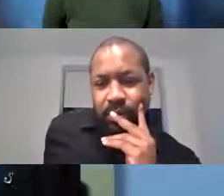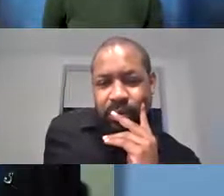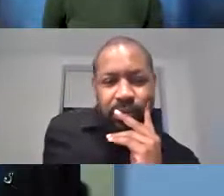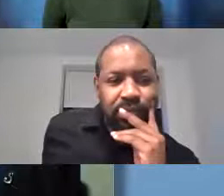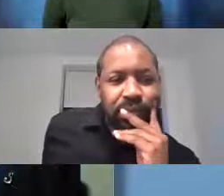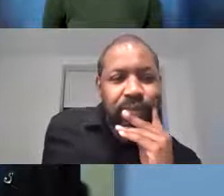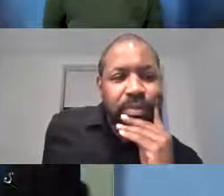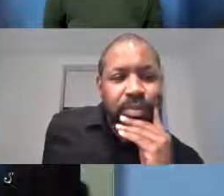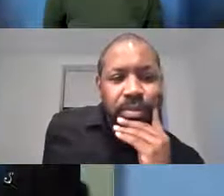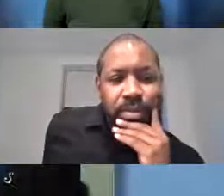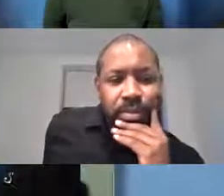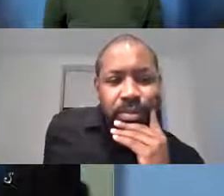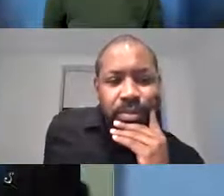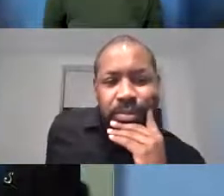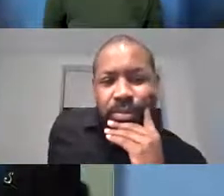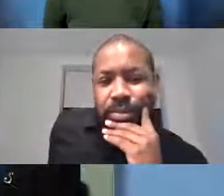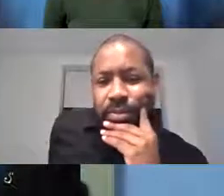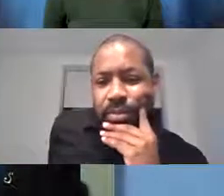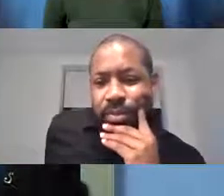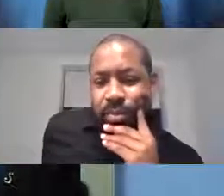So next slide, please.